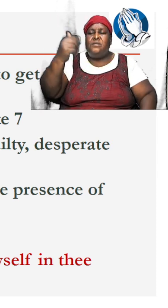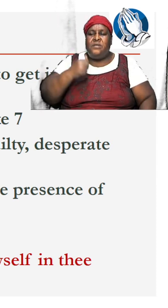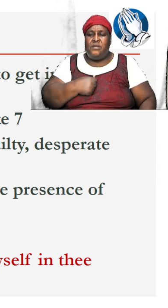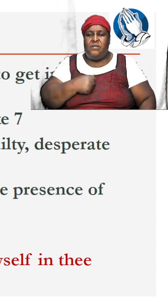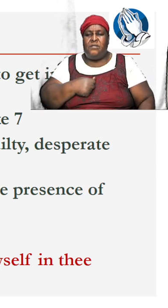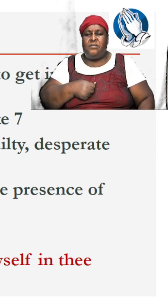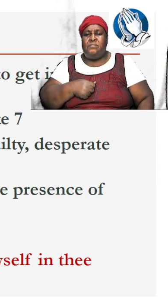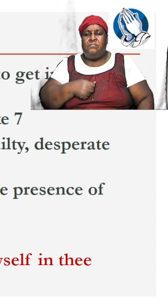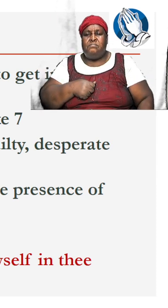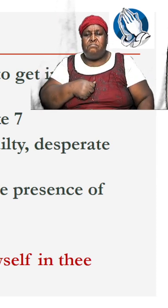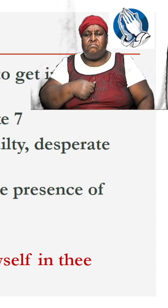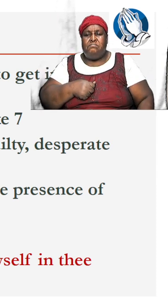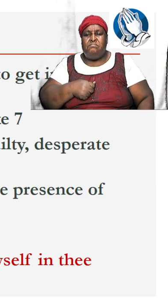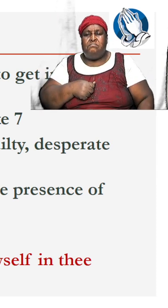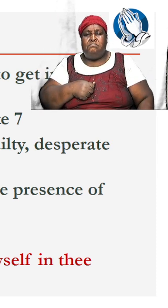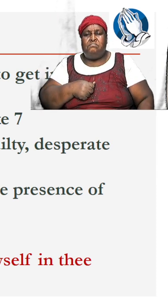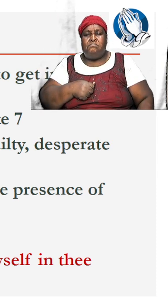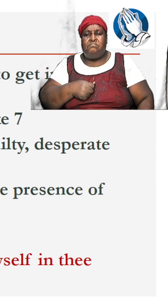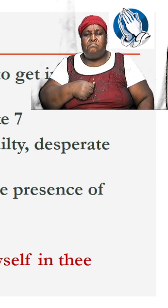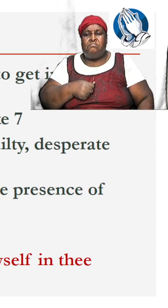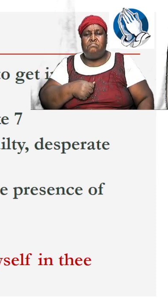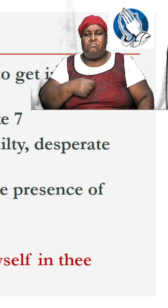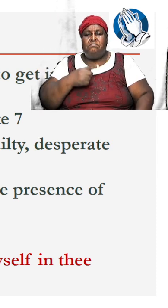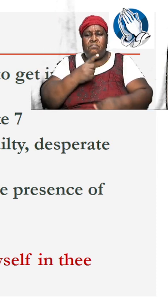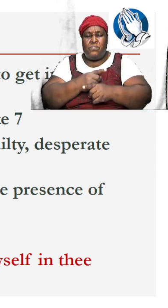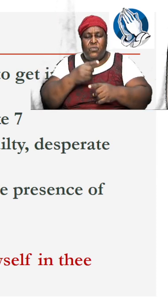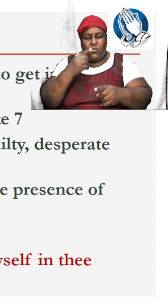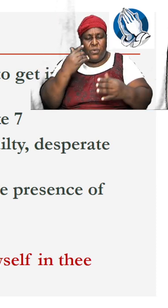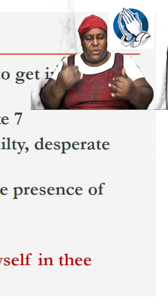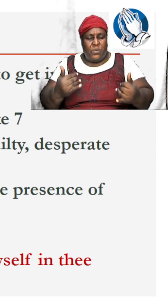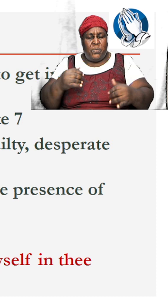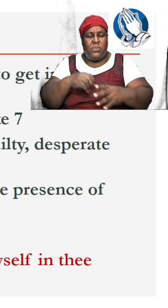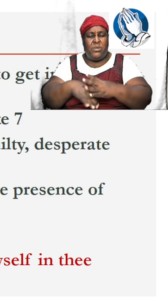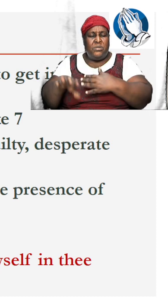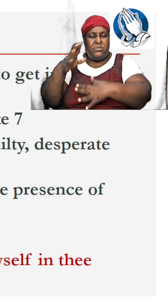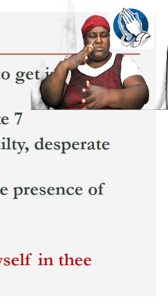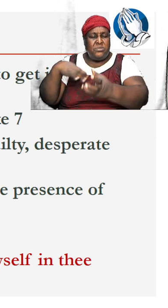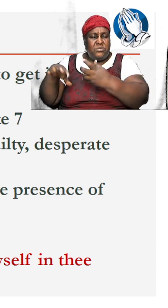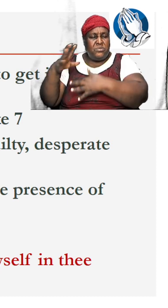thee. Right now we are in a storm.